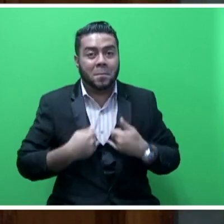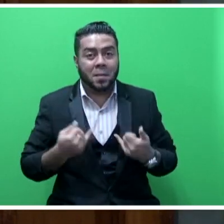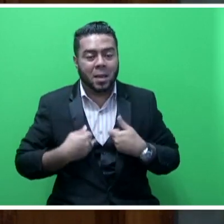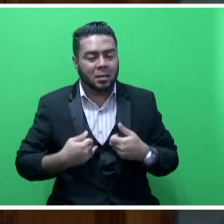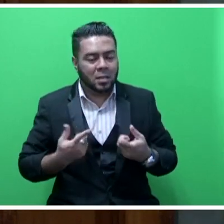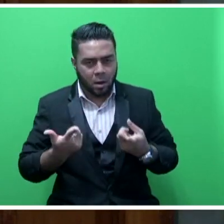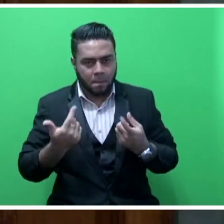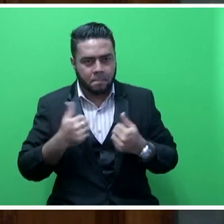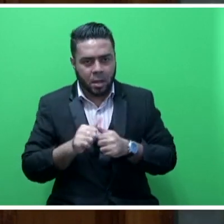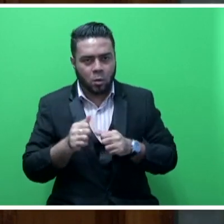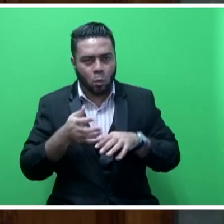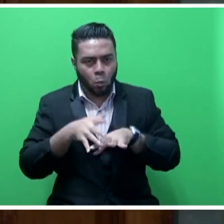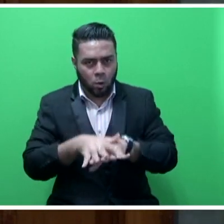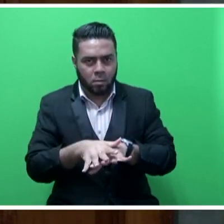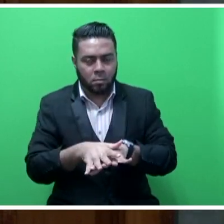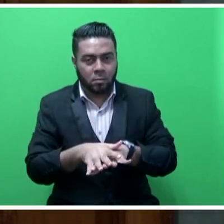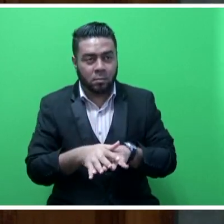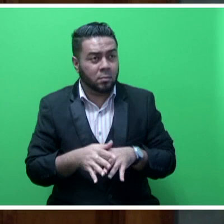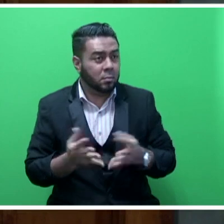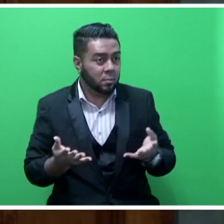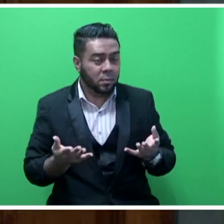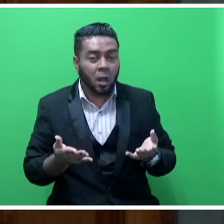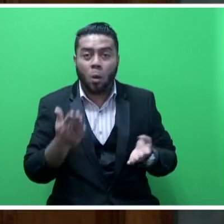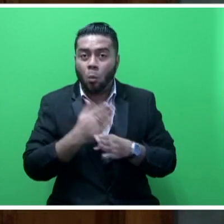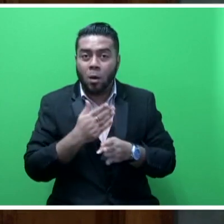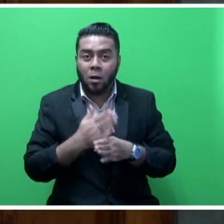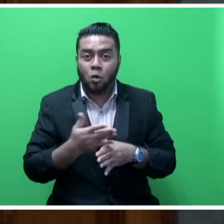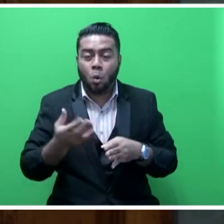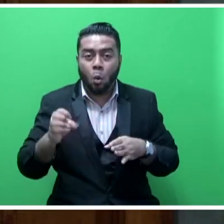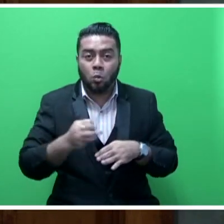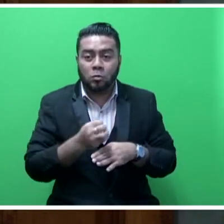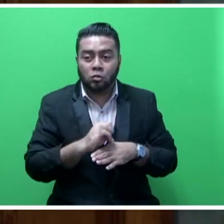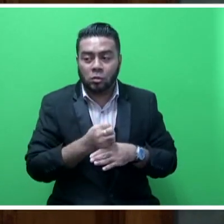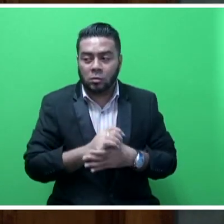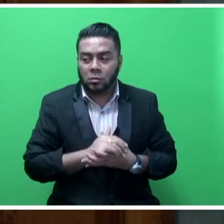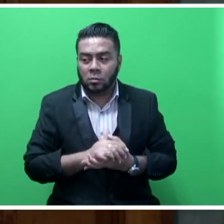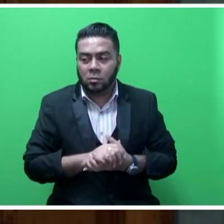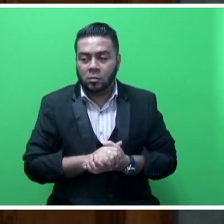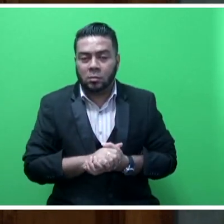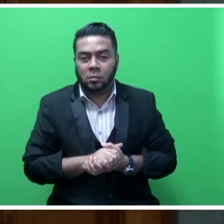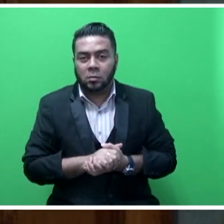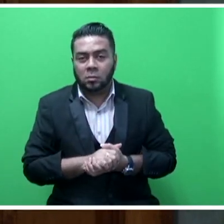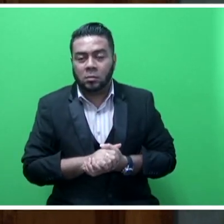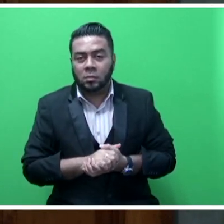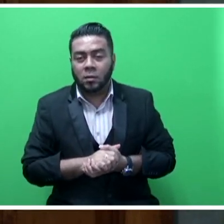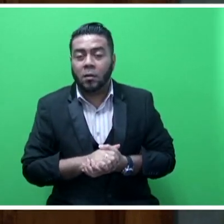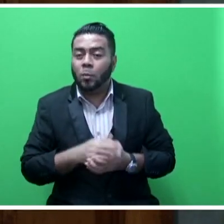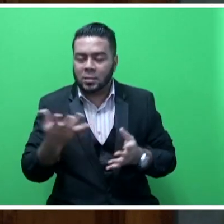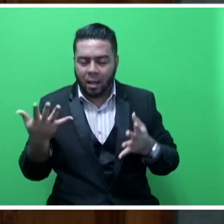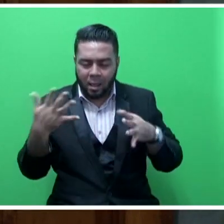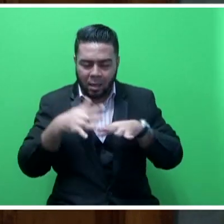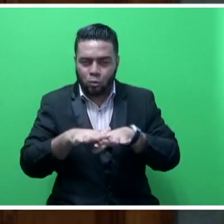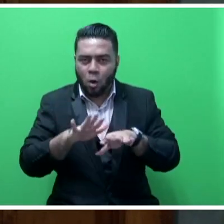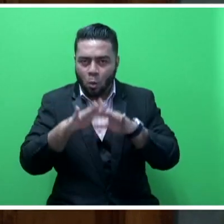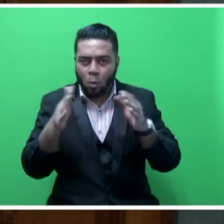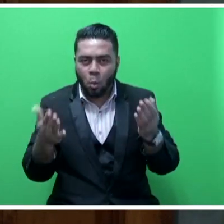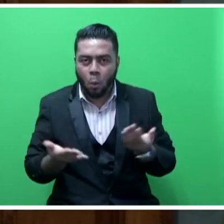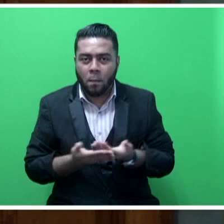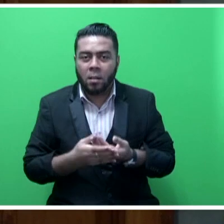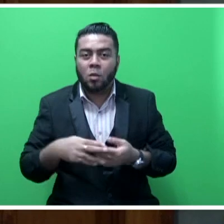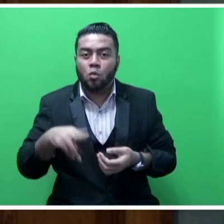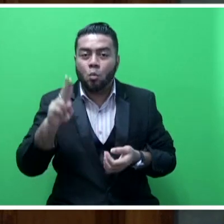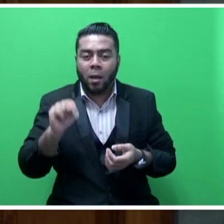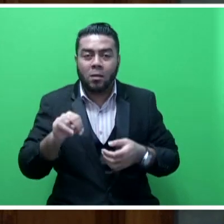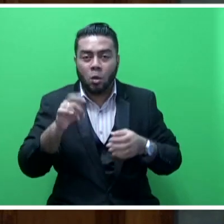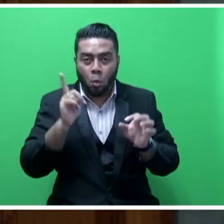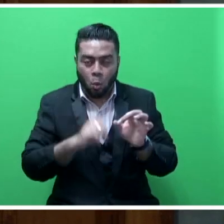way. Our work on ocean protection and production must align to our global UN goals,